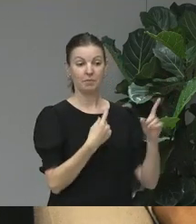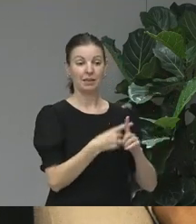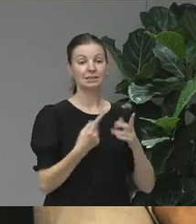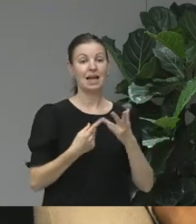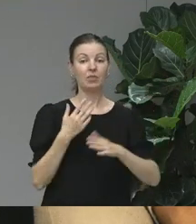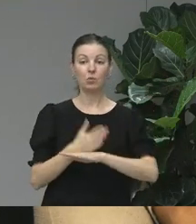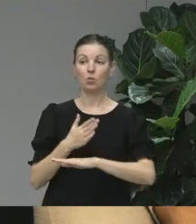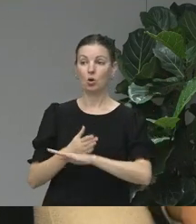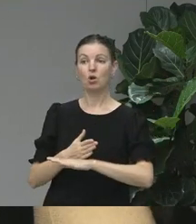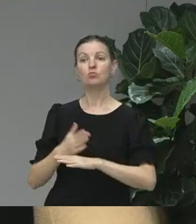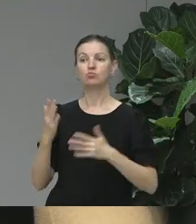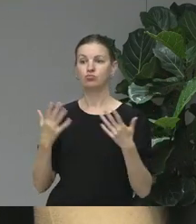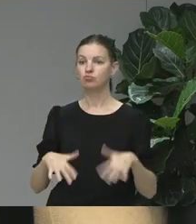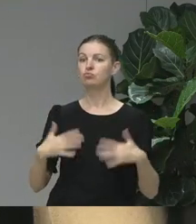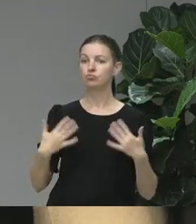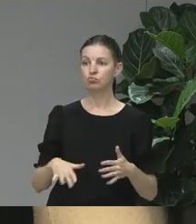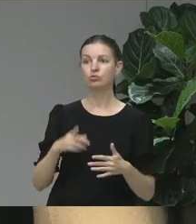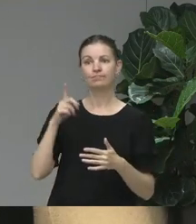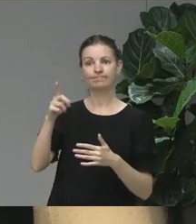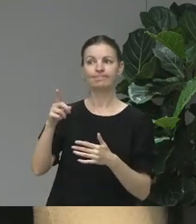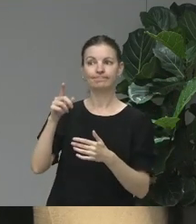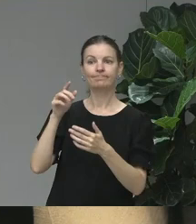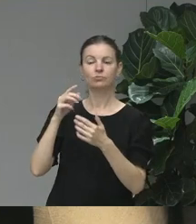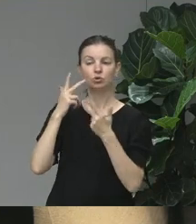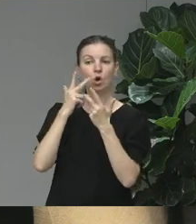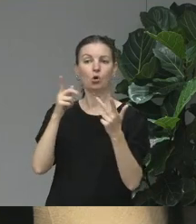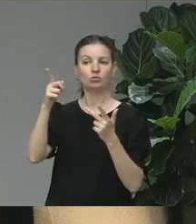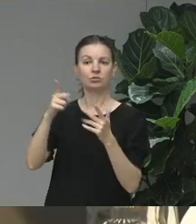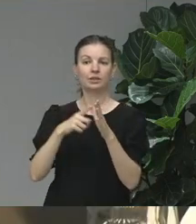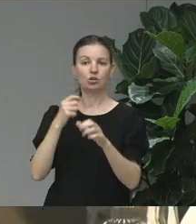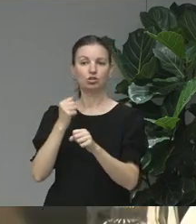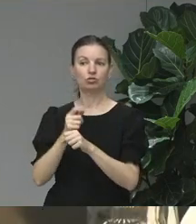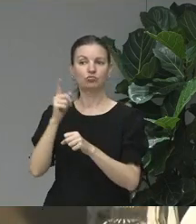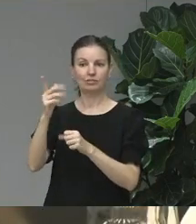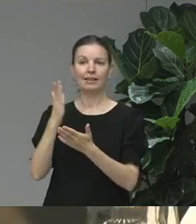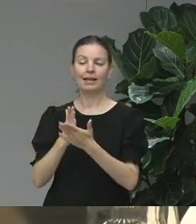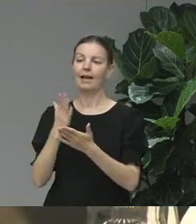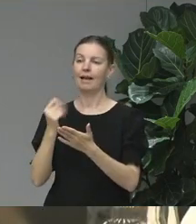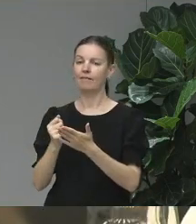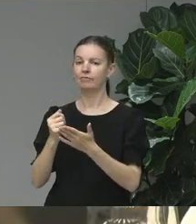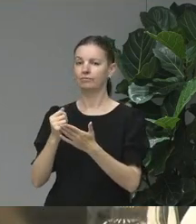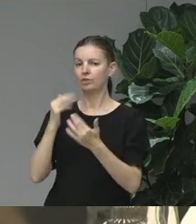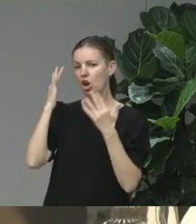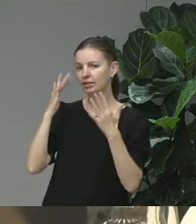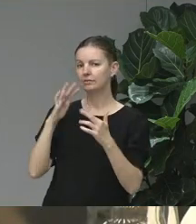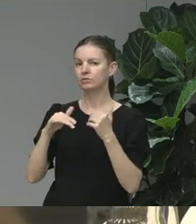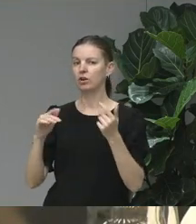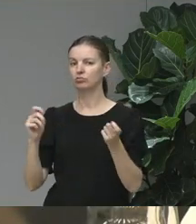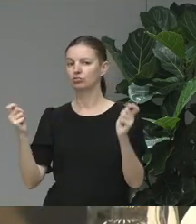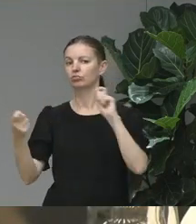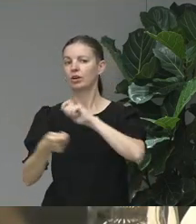speaks to the law reform agenda of this attorney. Thank you. There's a question from Dashanik